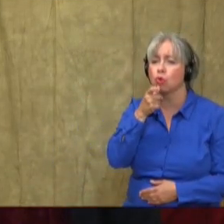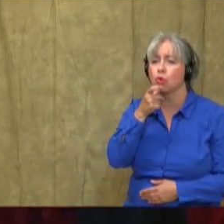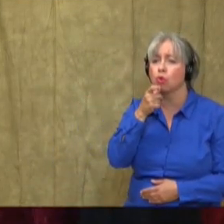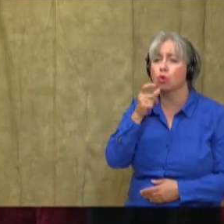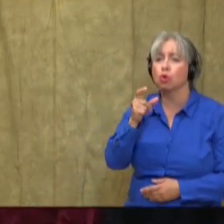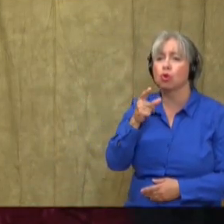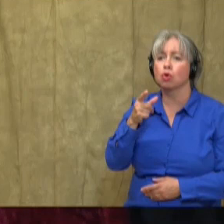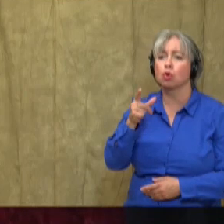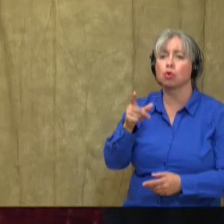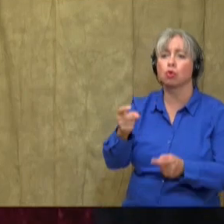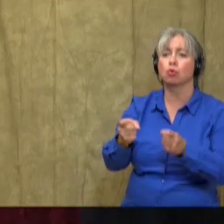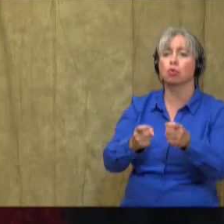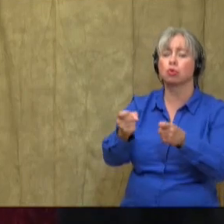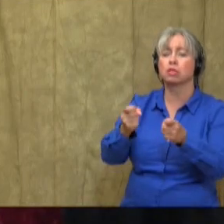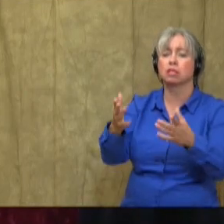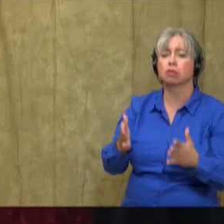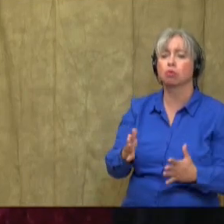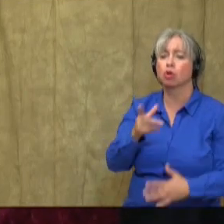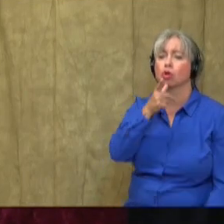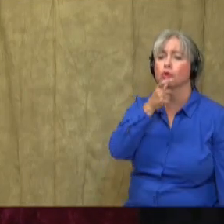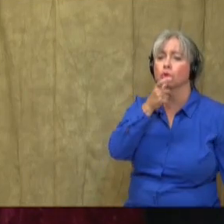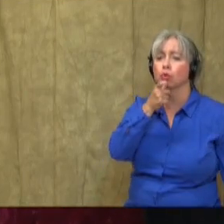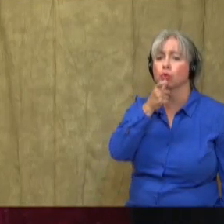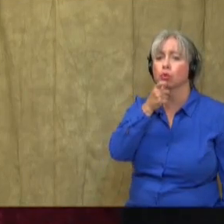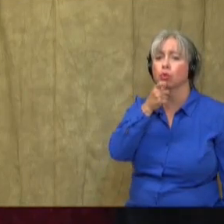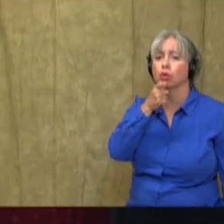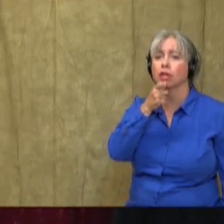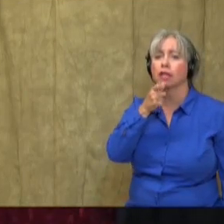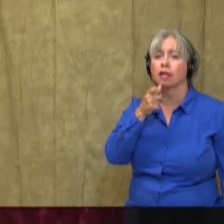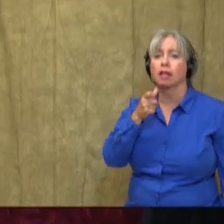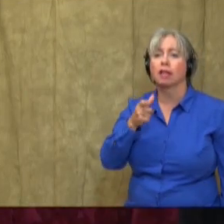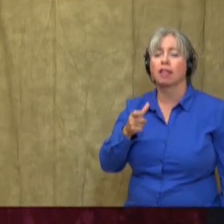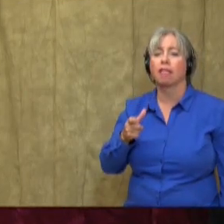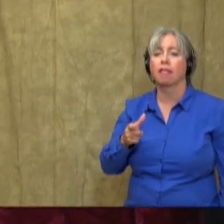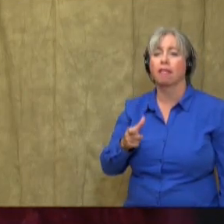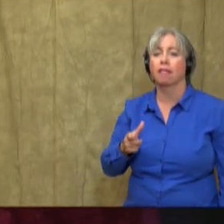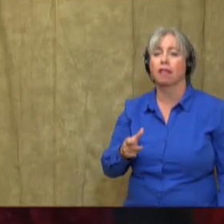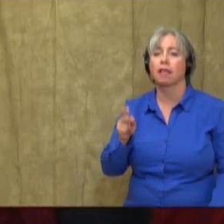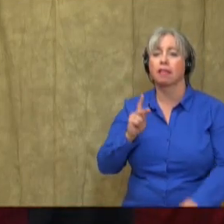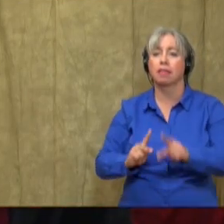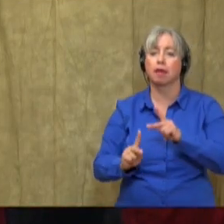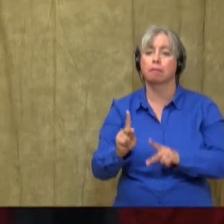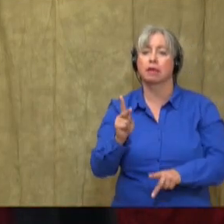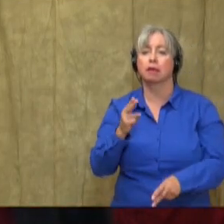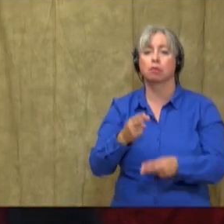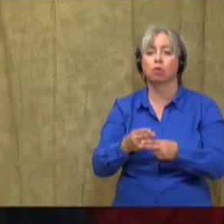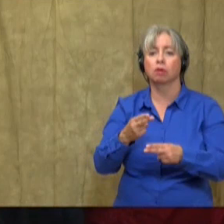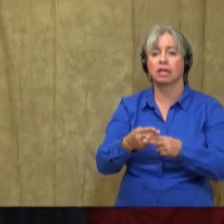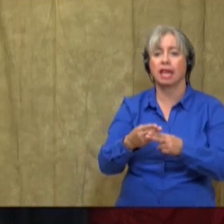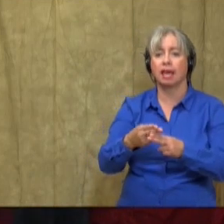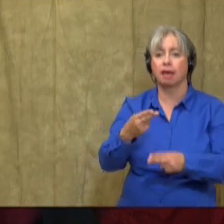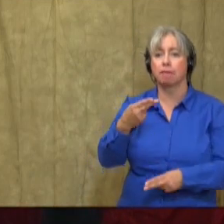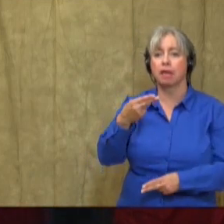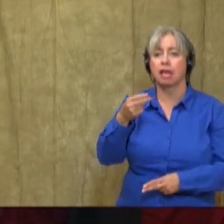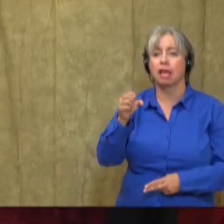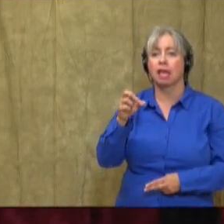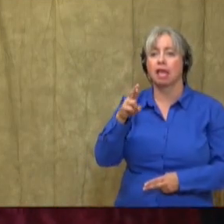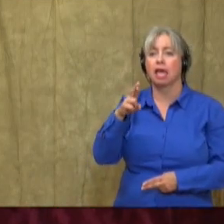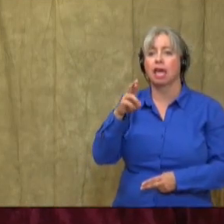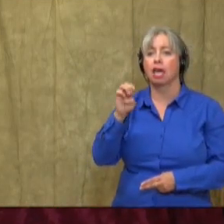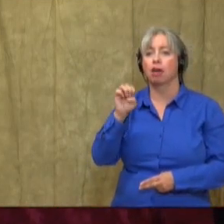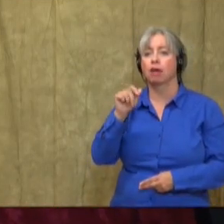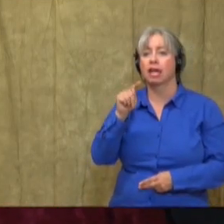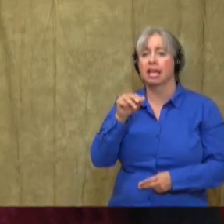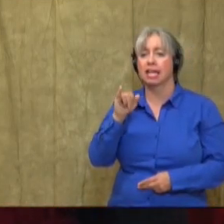charge? And they actually started questioning the power of the church. And these people were called heretics. They said, the church